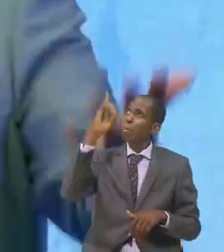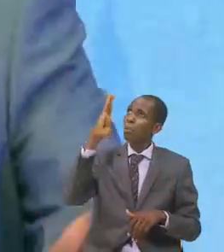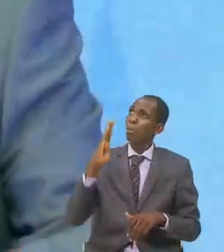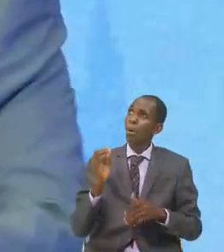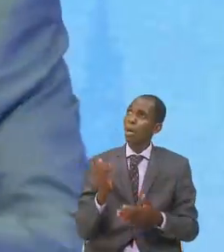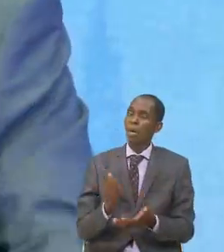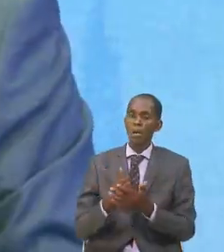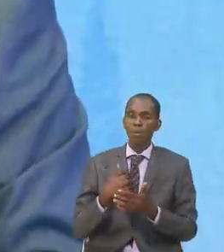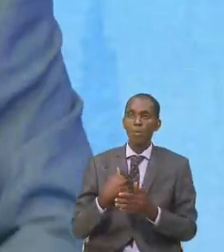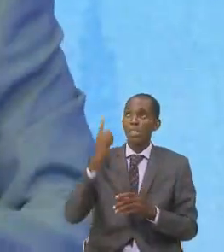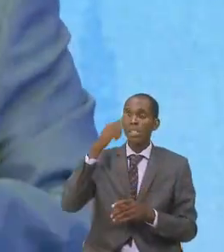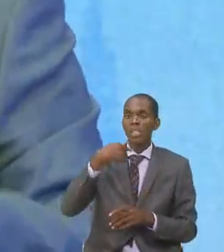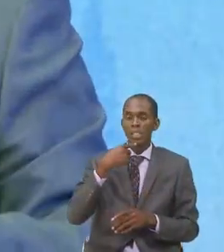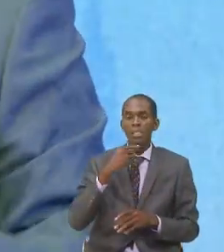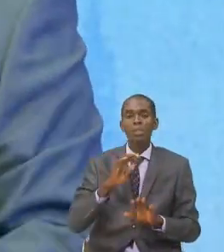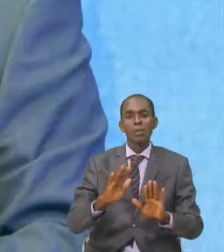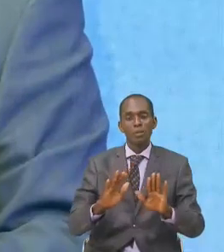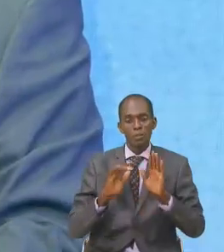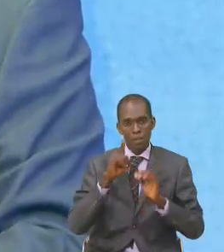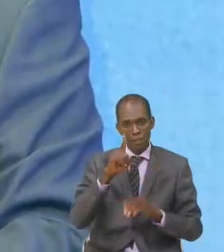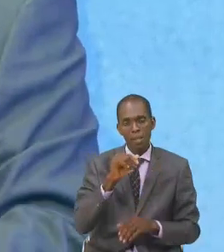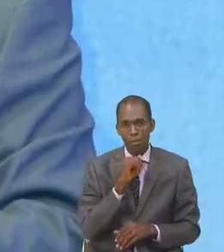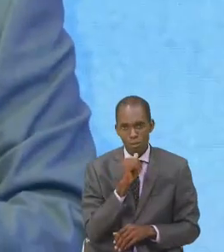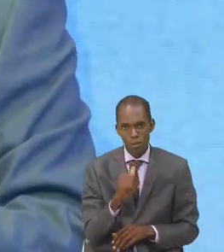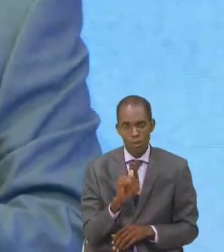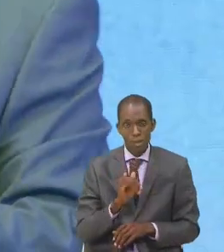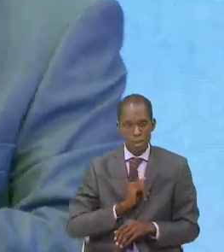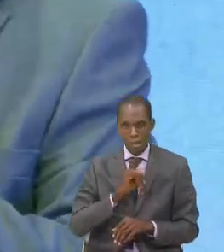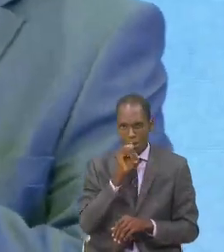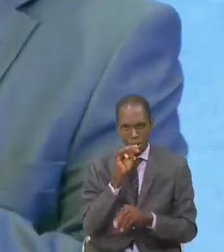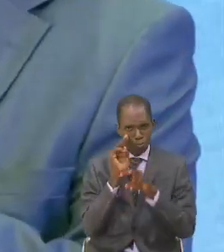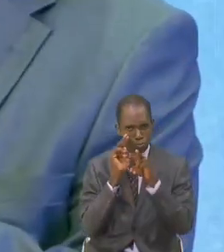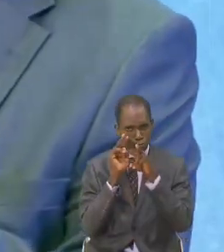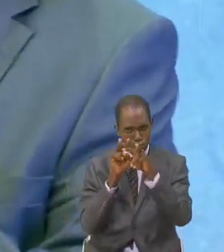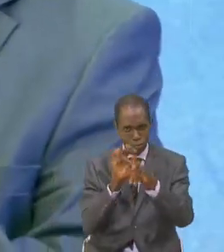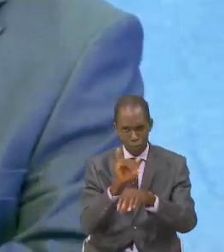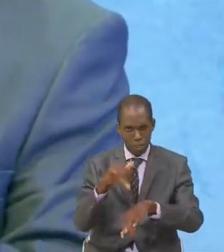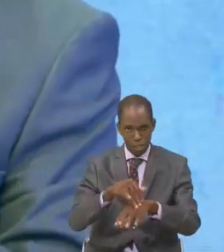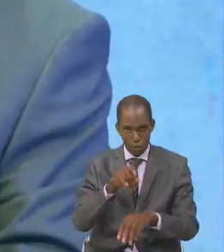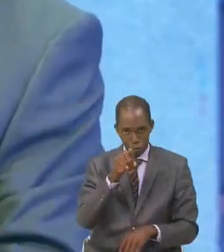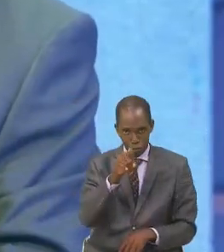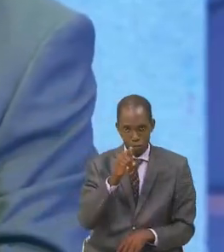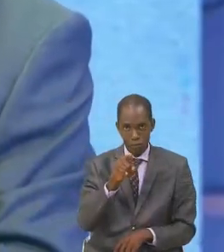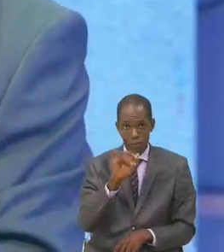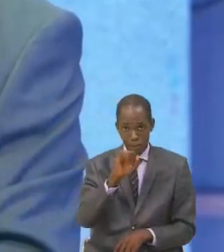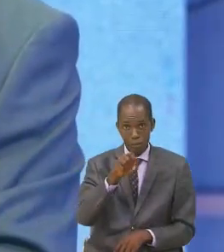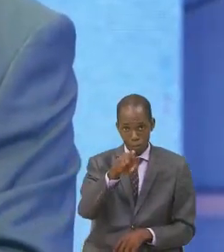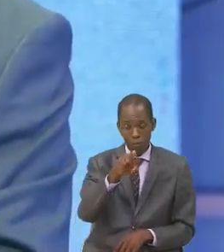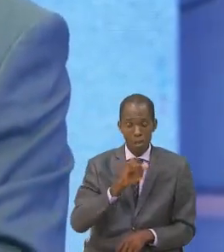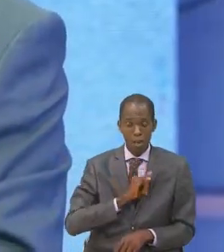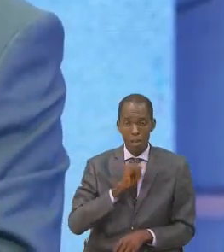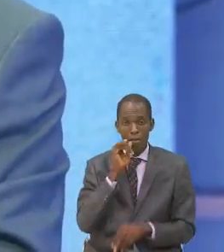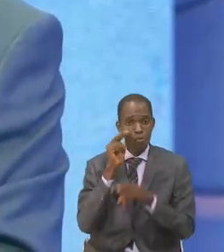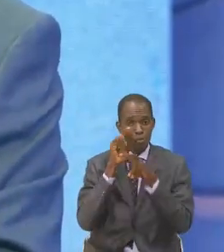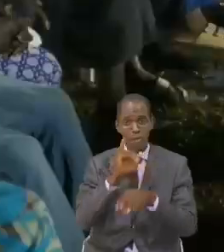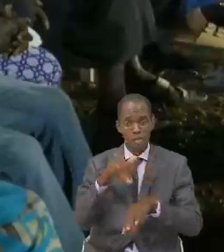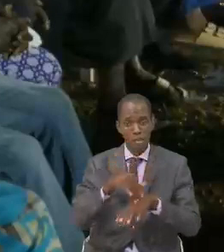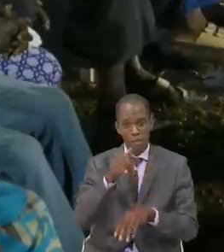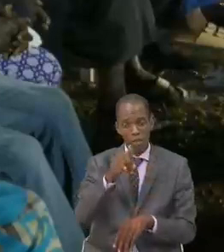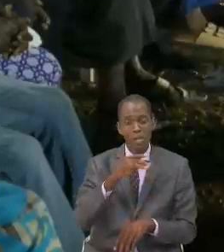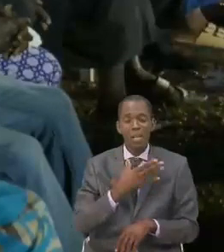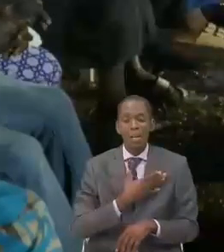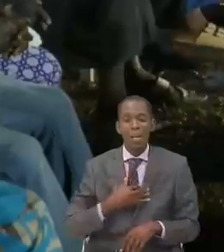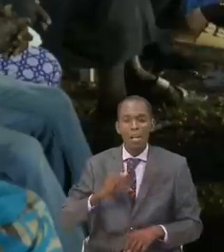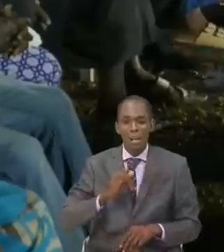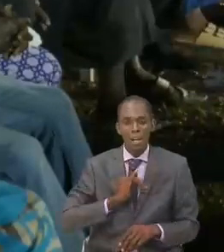have whatever. Can God help me? Fear thou not. I'm looking at you.